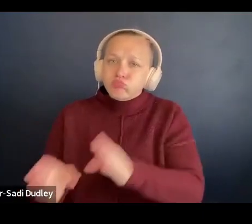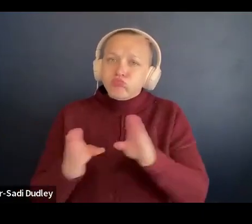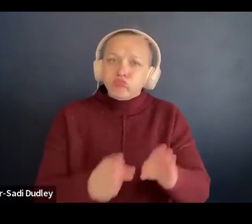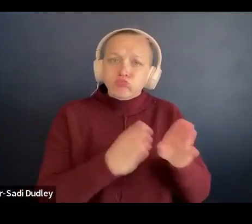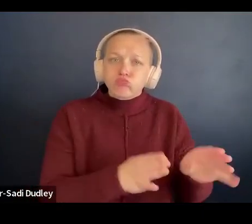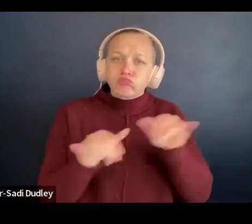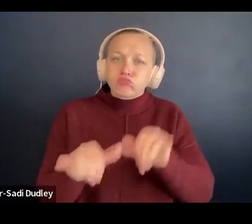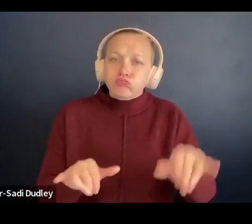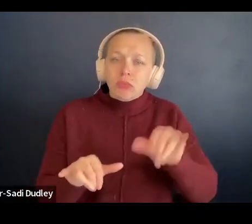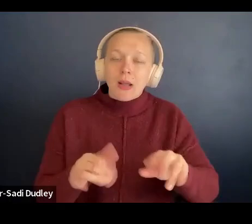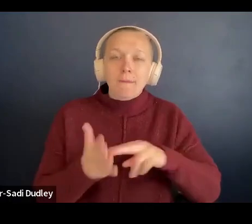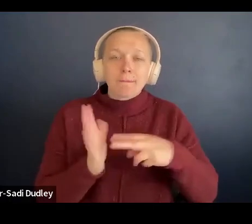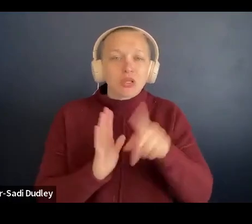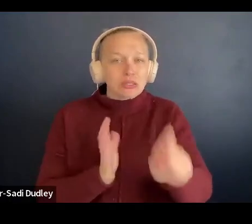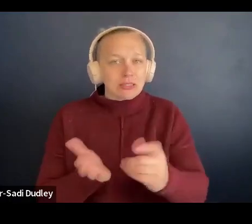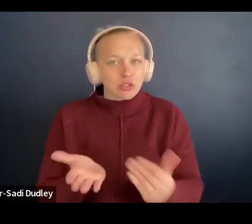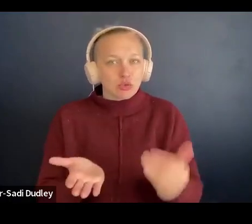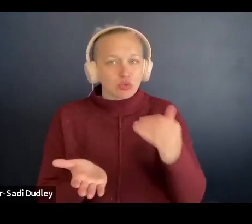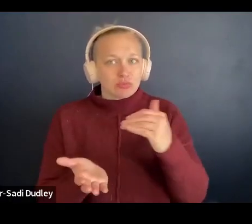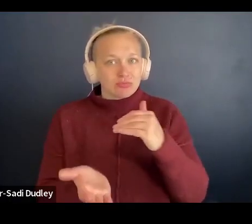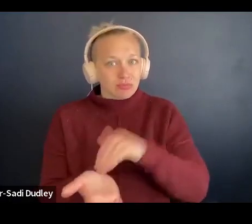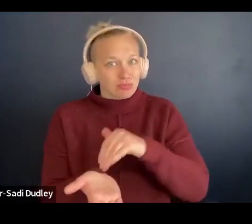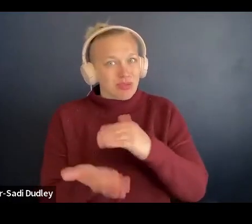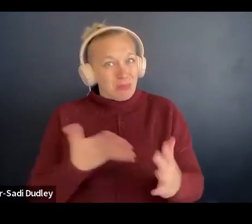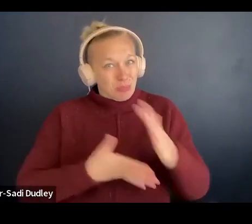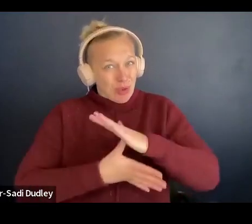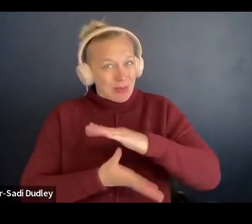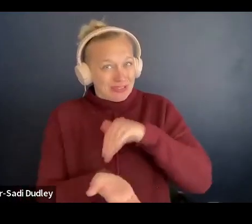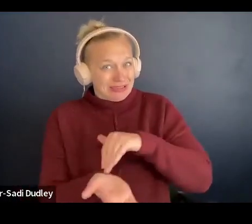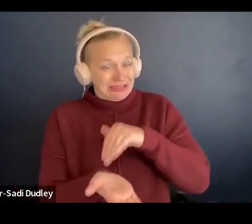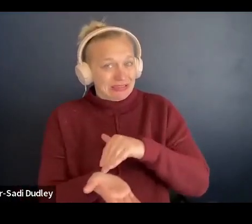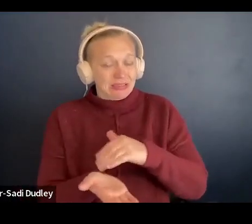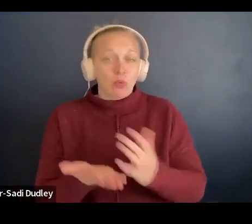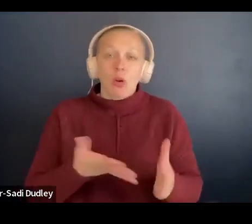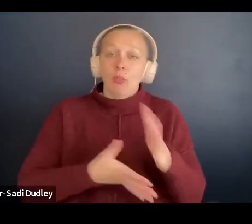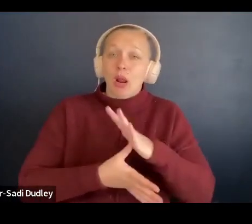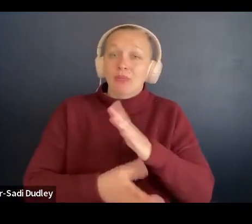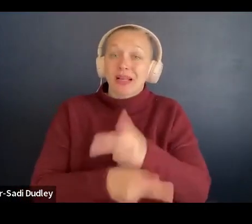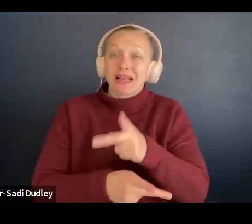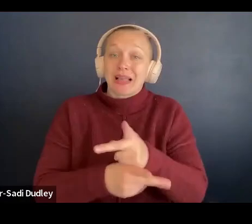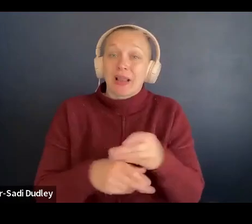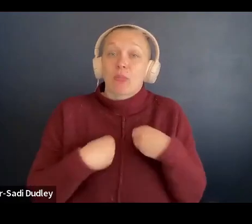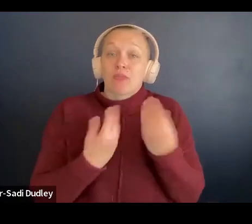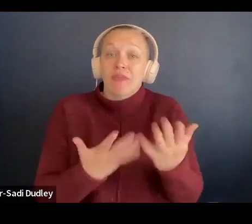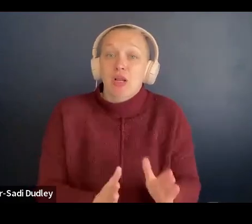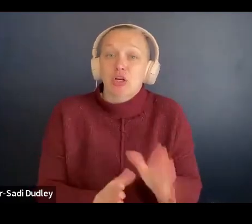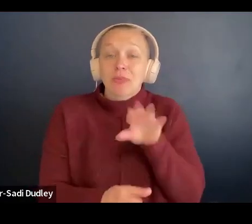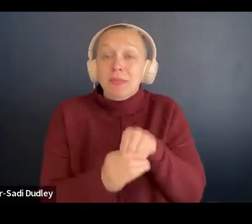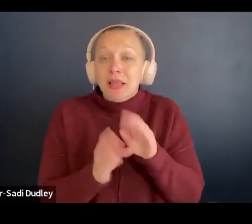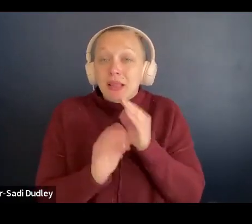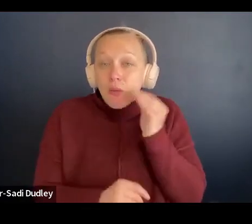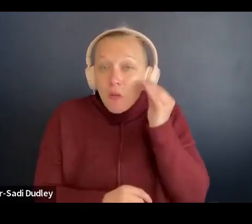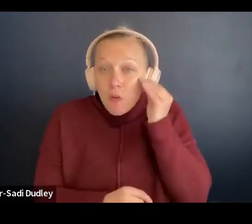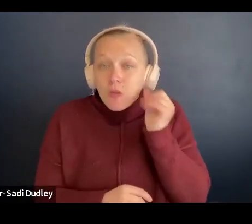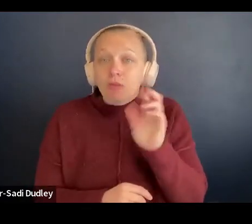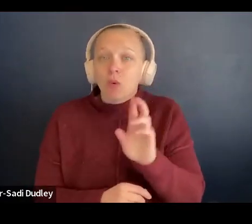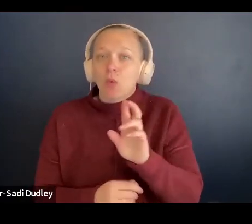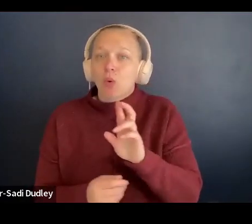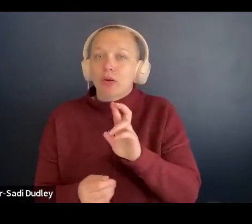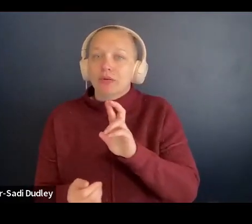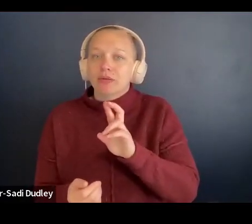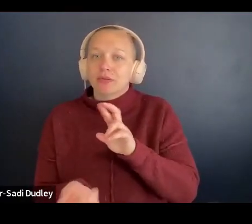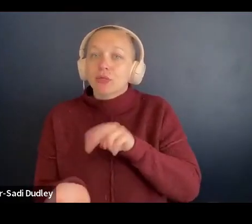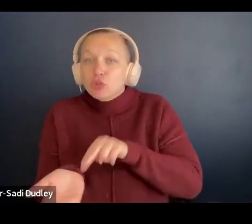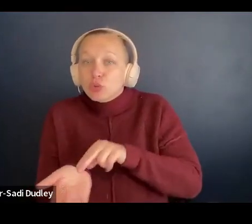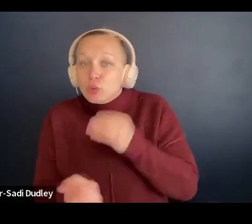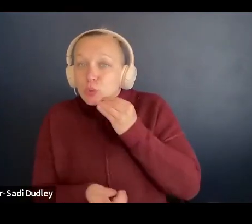have to have a primary caregiver or maybe be in a home or assisted living or nursing home that has